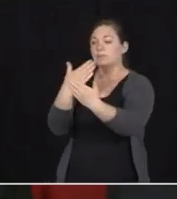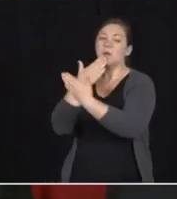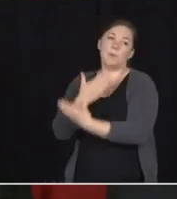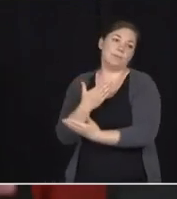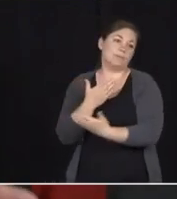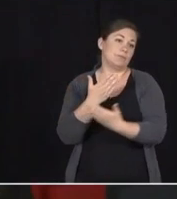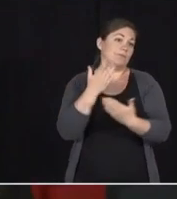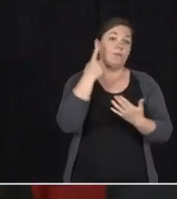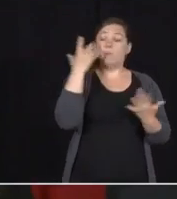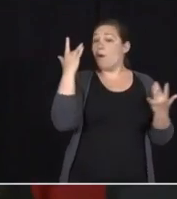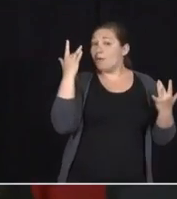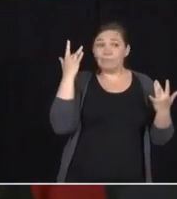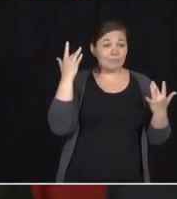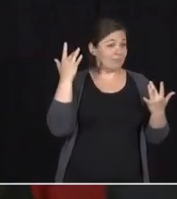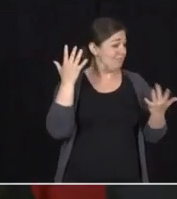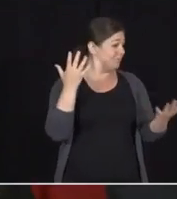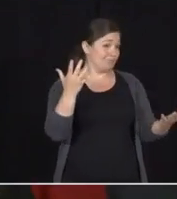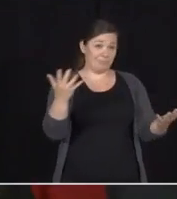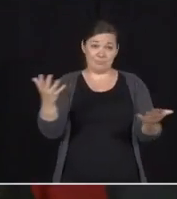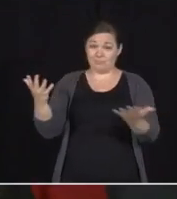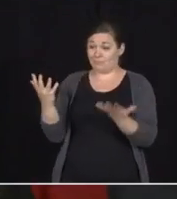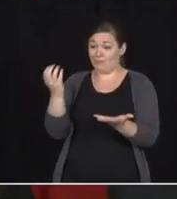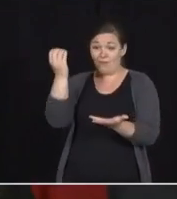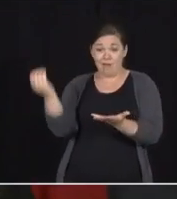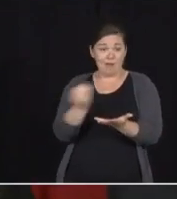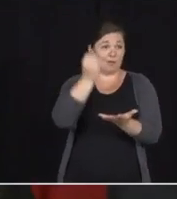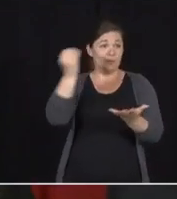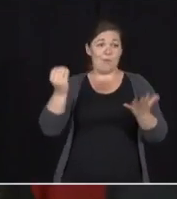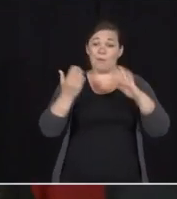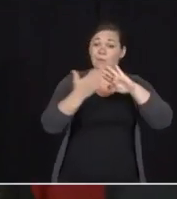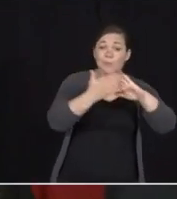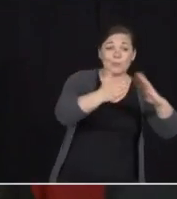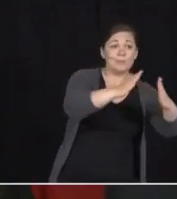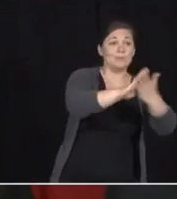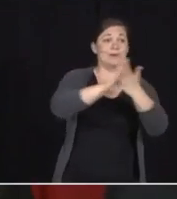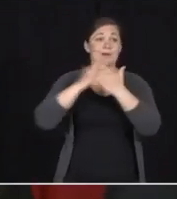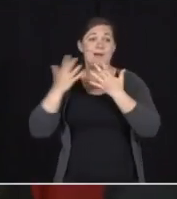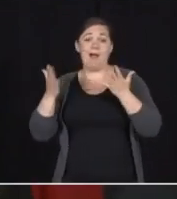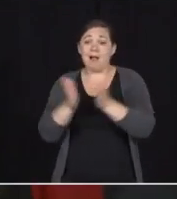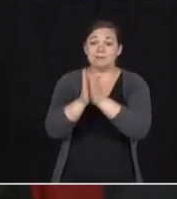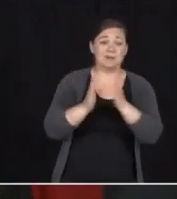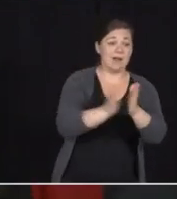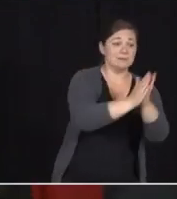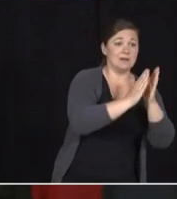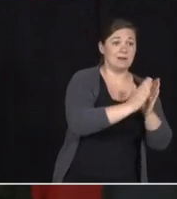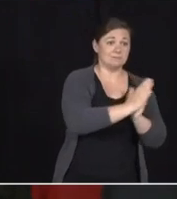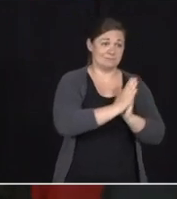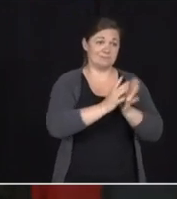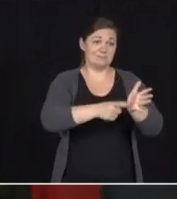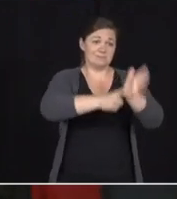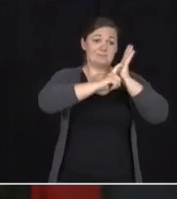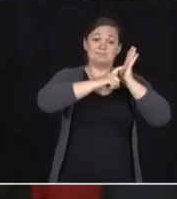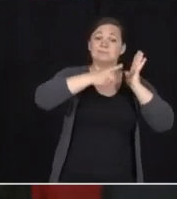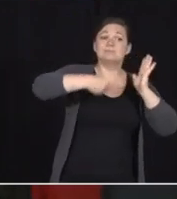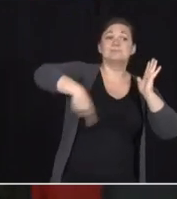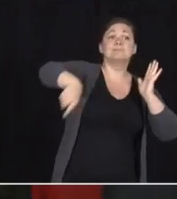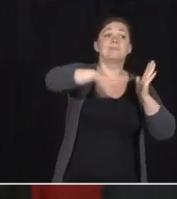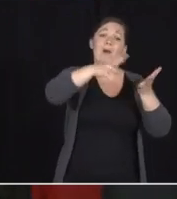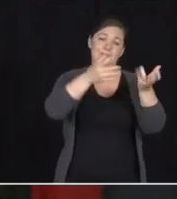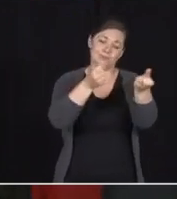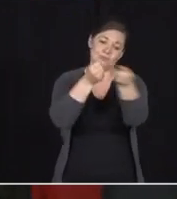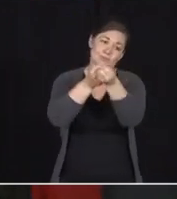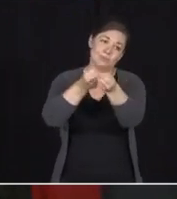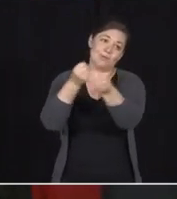do, or the province does, we can't do it without the support of the people. And the people have been